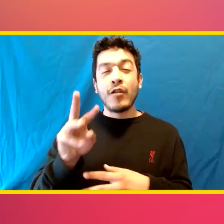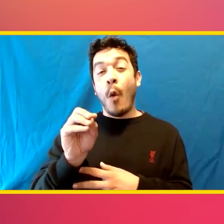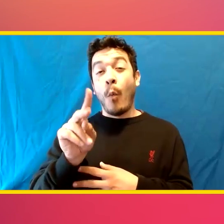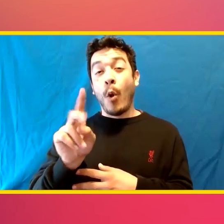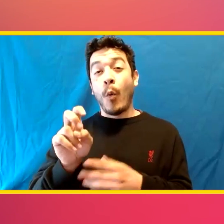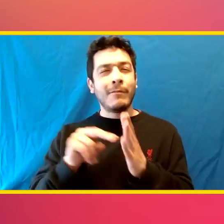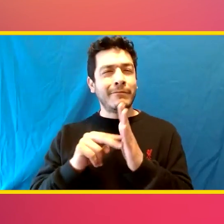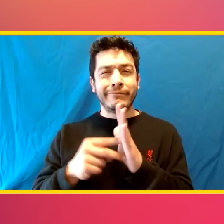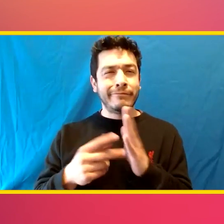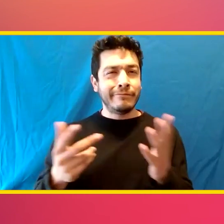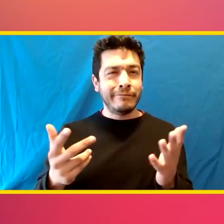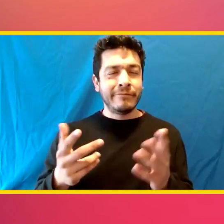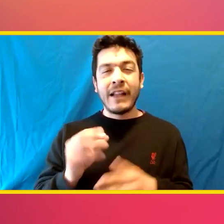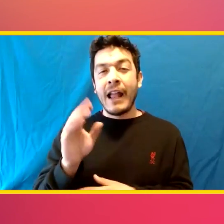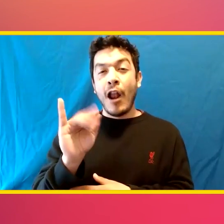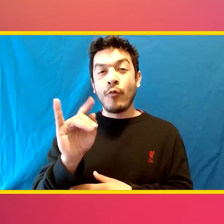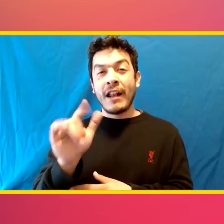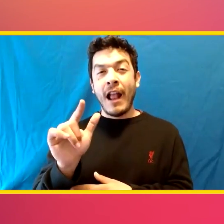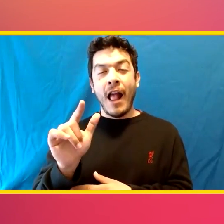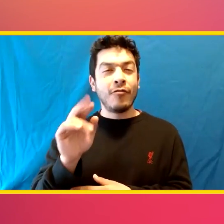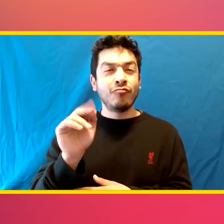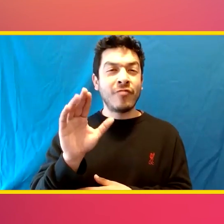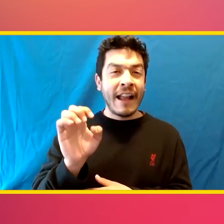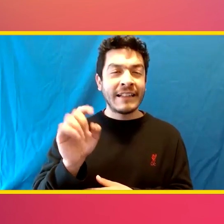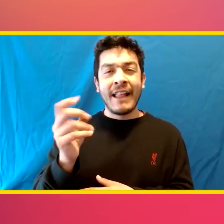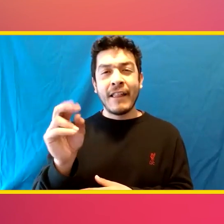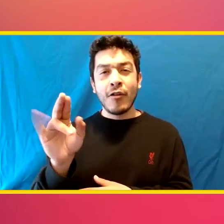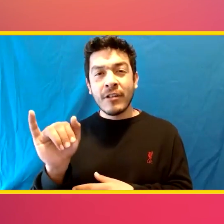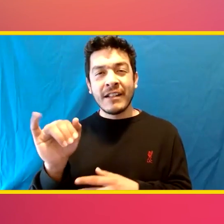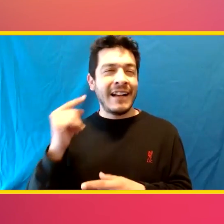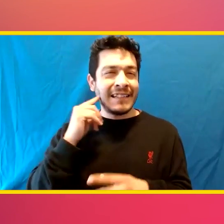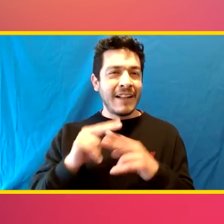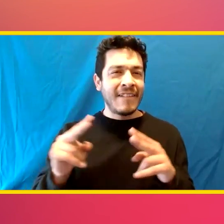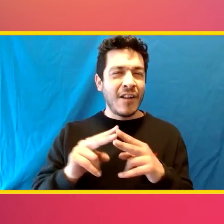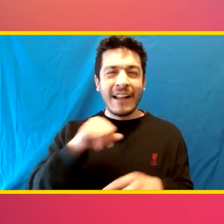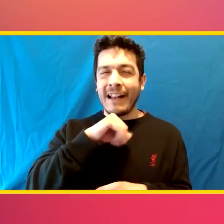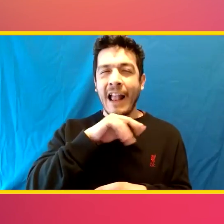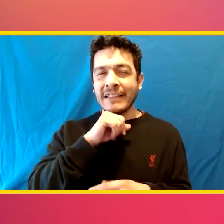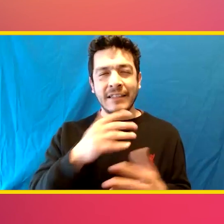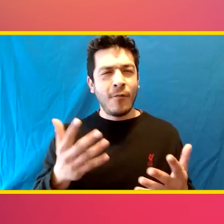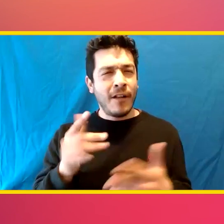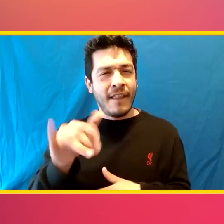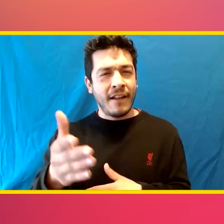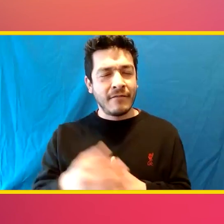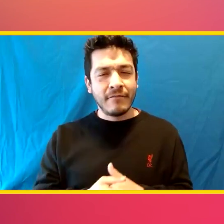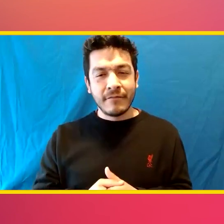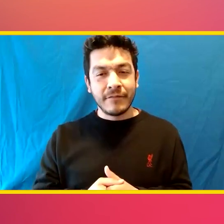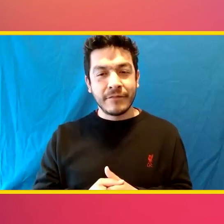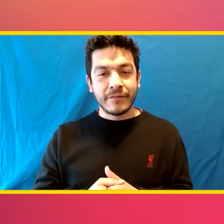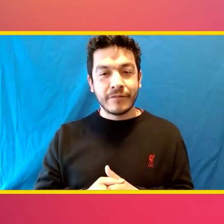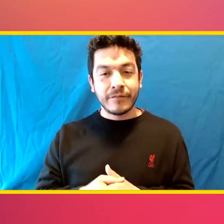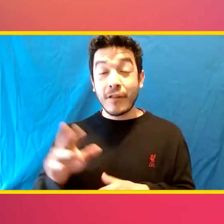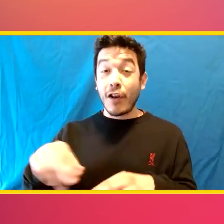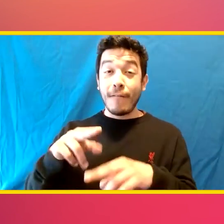wokeism and critical race theory? It sounds very critical and nasty. What is I it? mean, of course